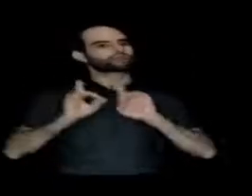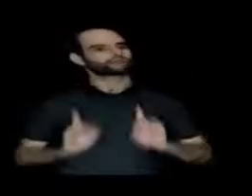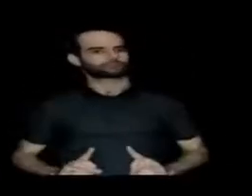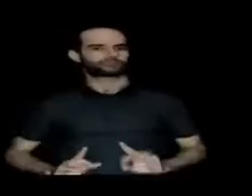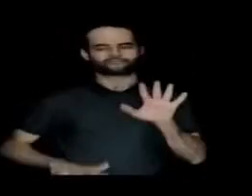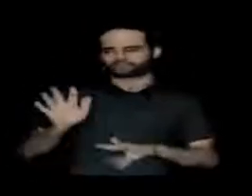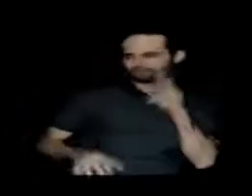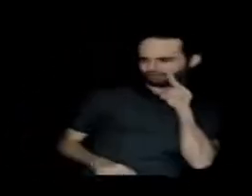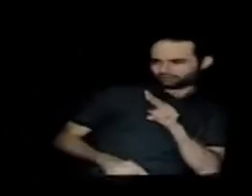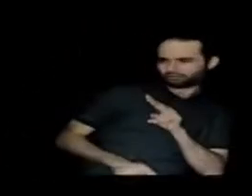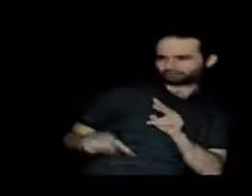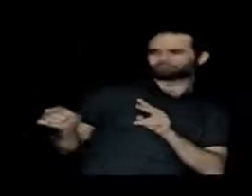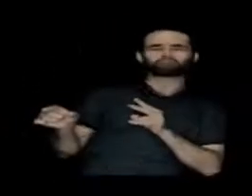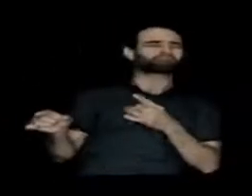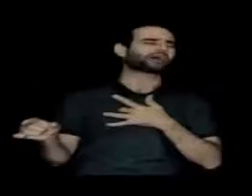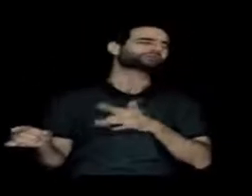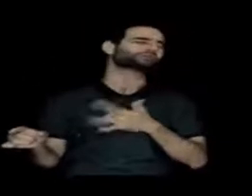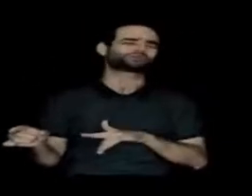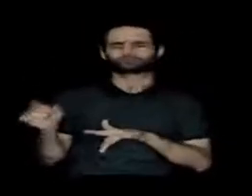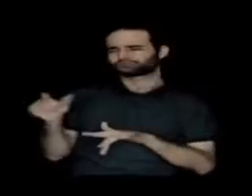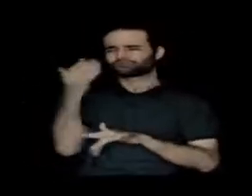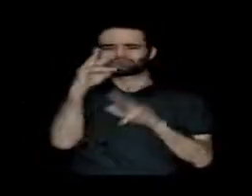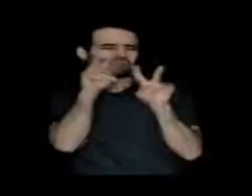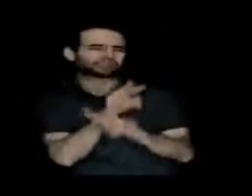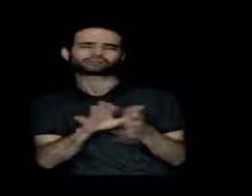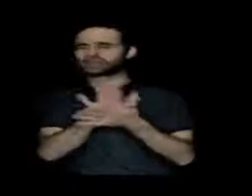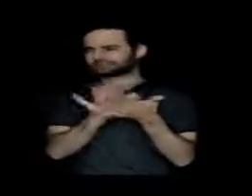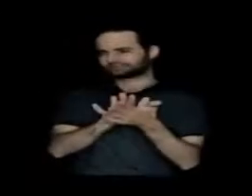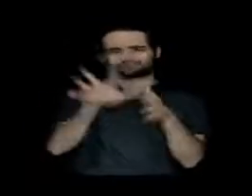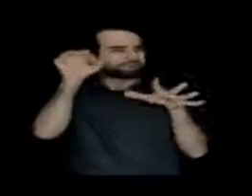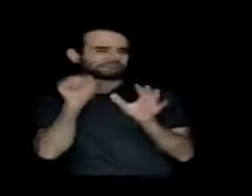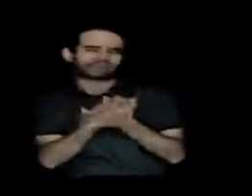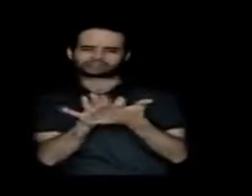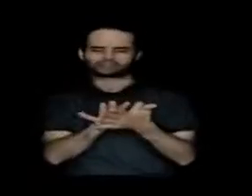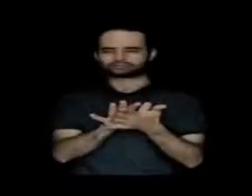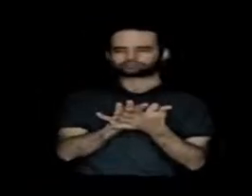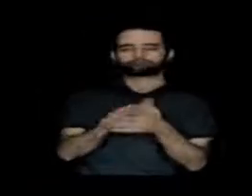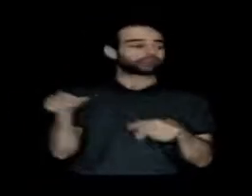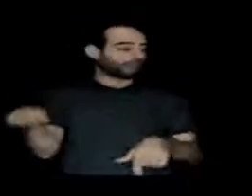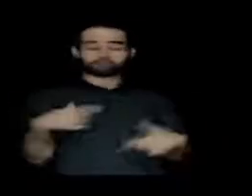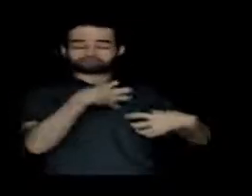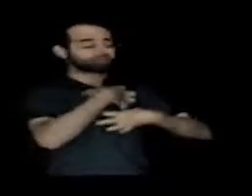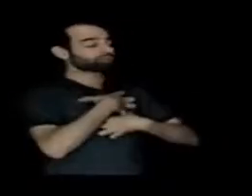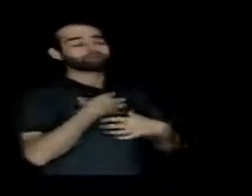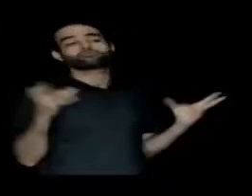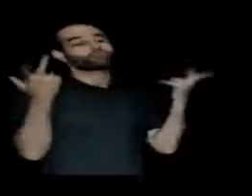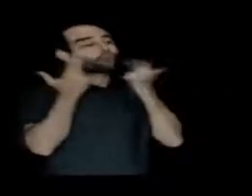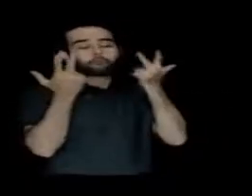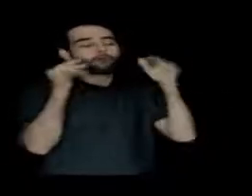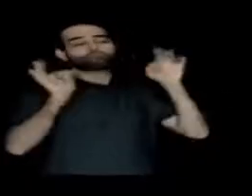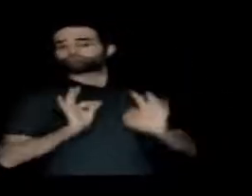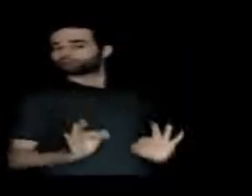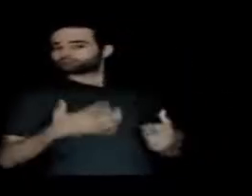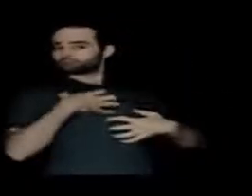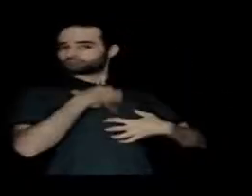distance and we say, poor girl, she is not seeing anything, she is not even listening anything, and she's like, I don't care. She